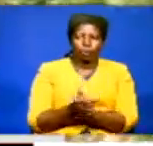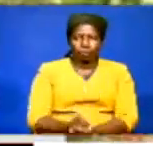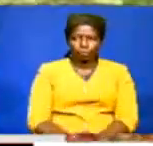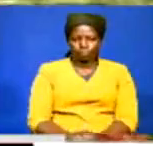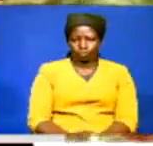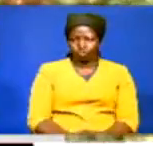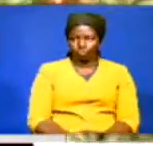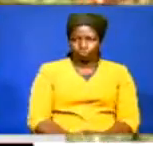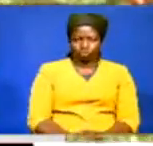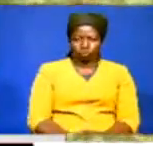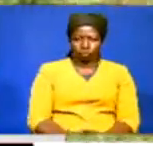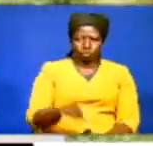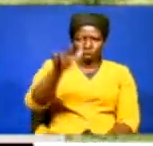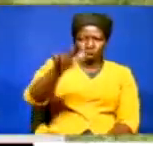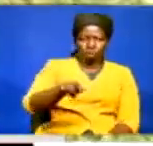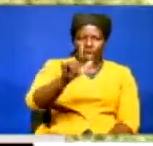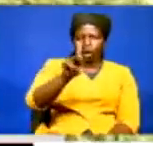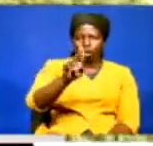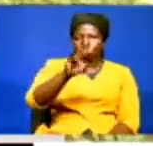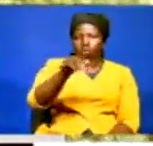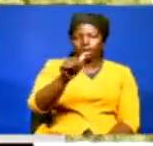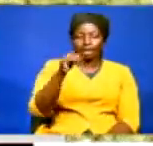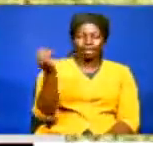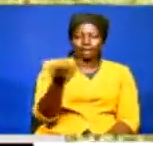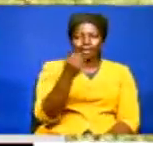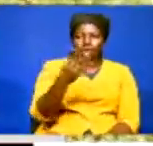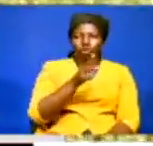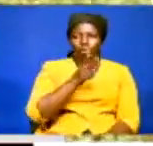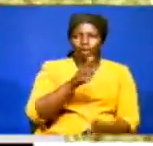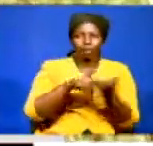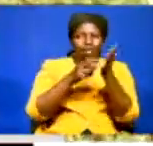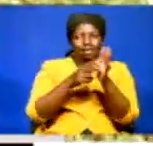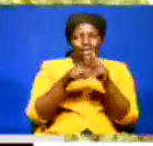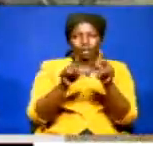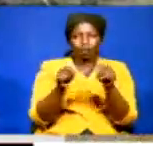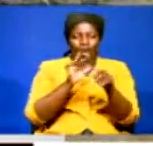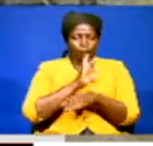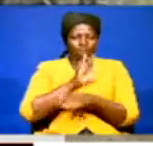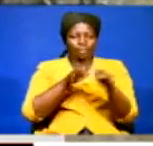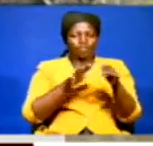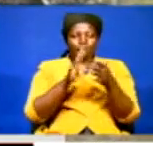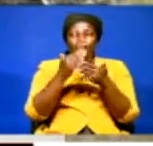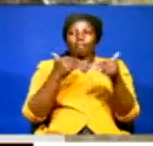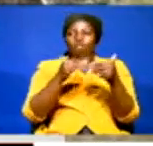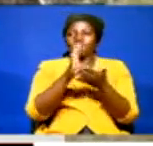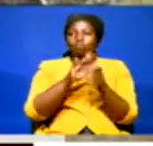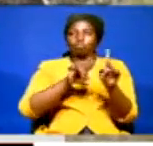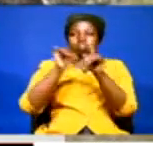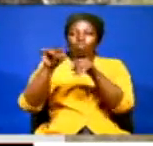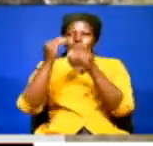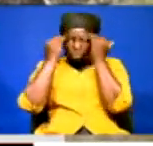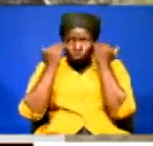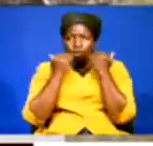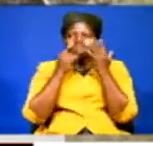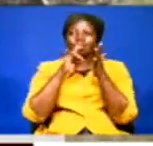The Lower Kuja Irrigation Project started well and benefited farmers before some of them moved to court on claims that the installed